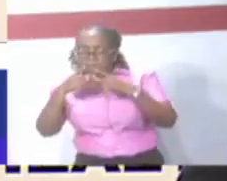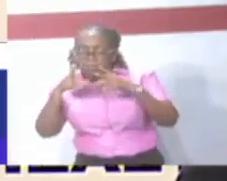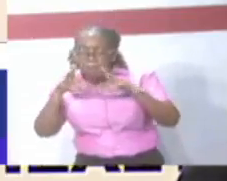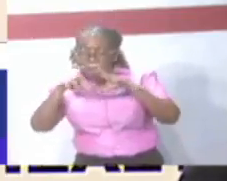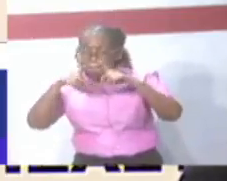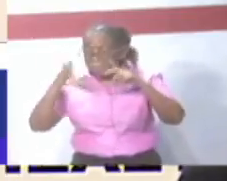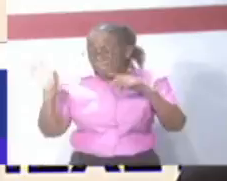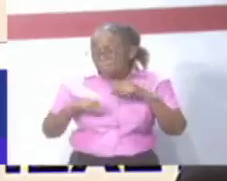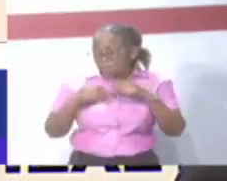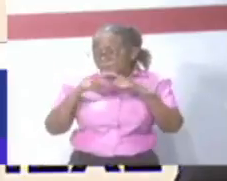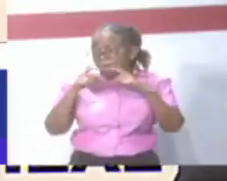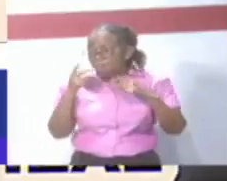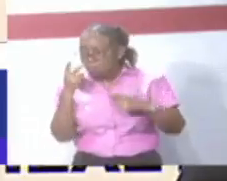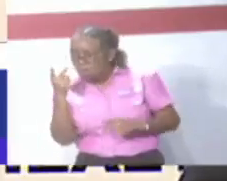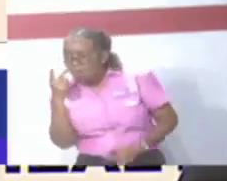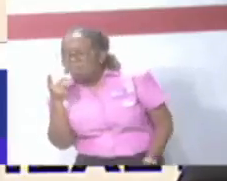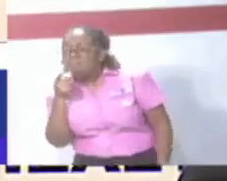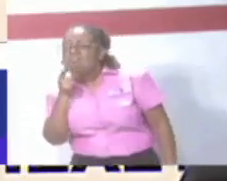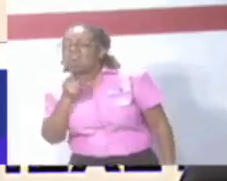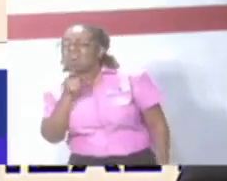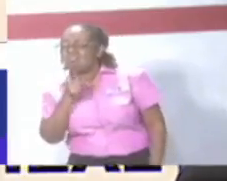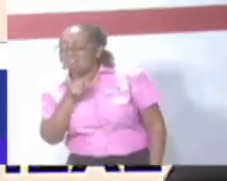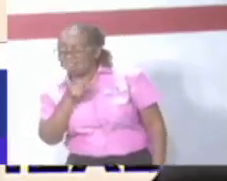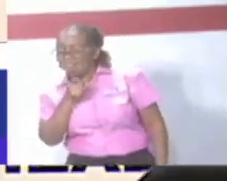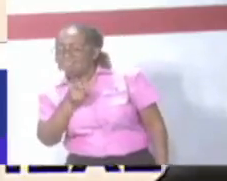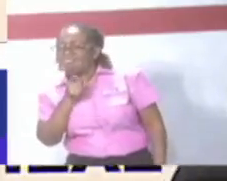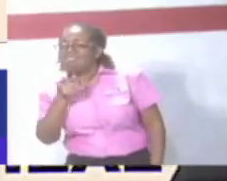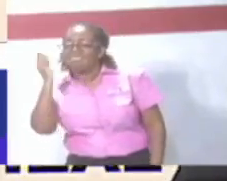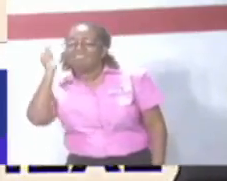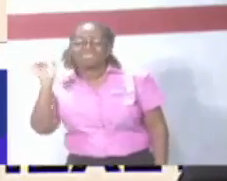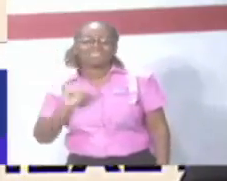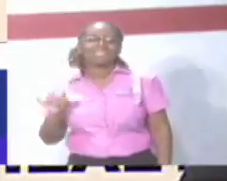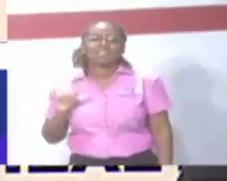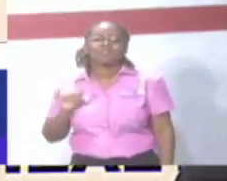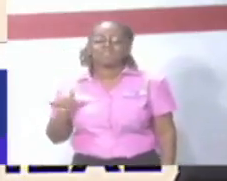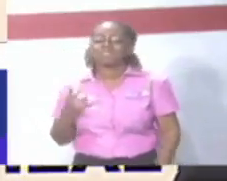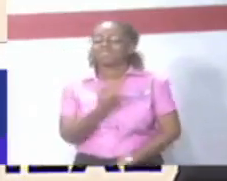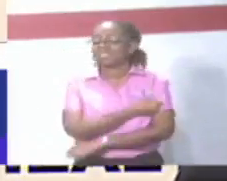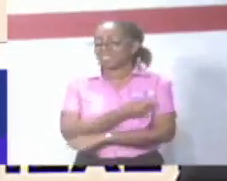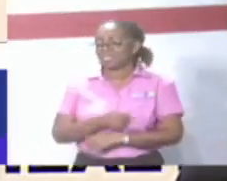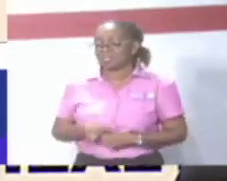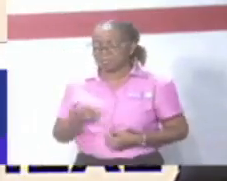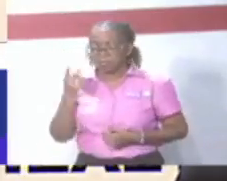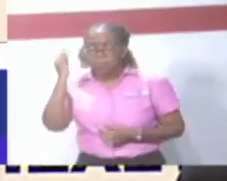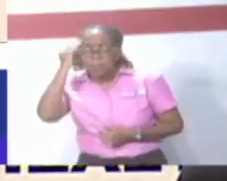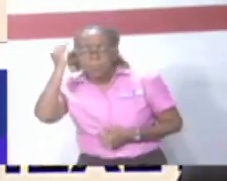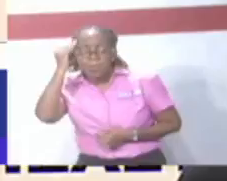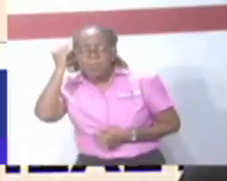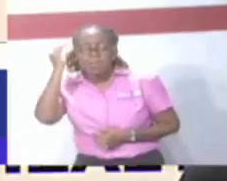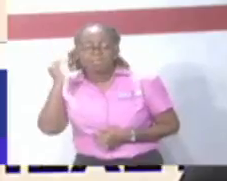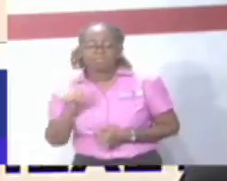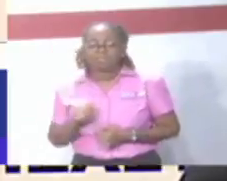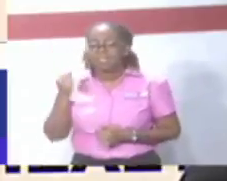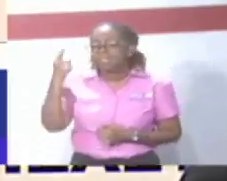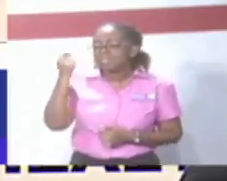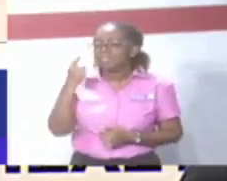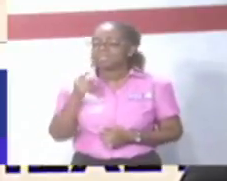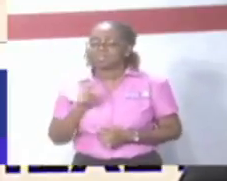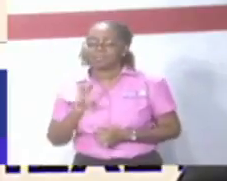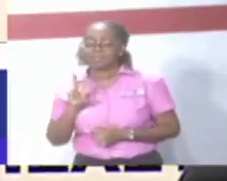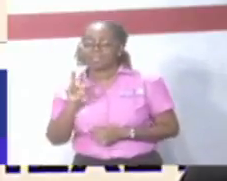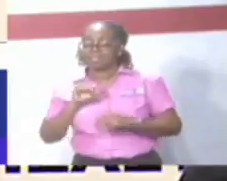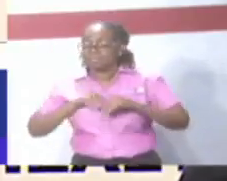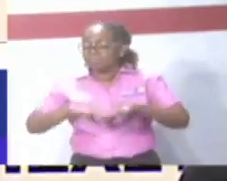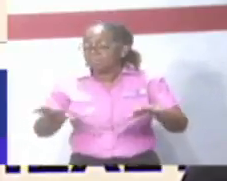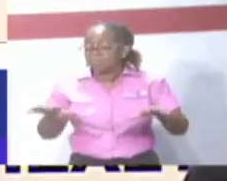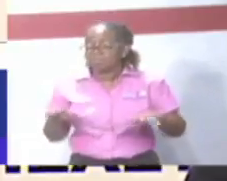to know the thief ways. That's what a vaccine does. It makes your immune system give it ability